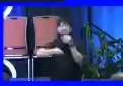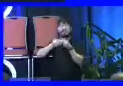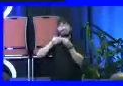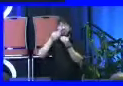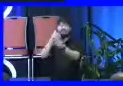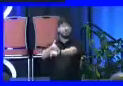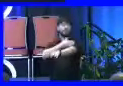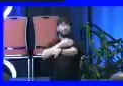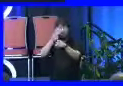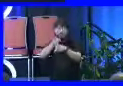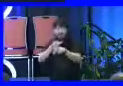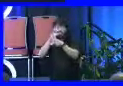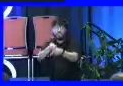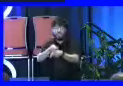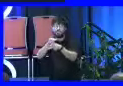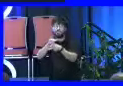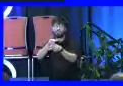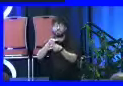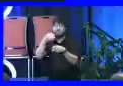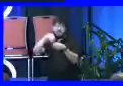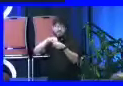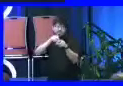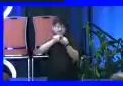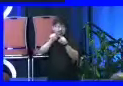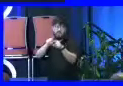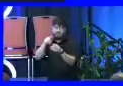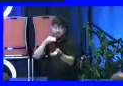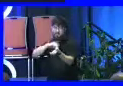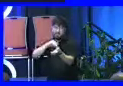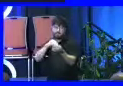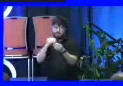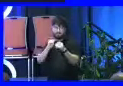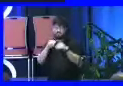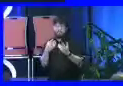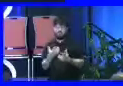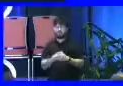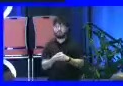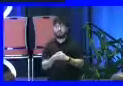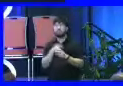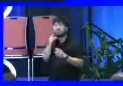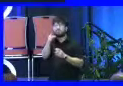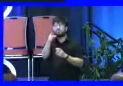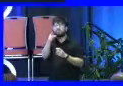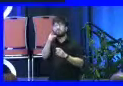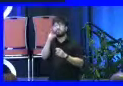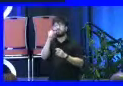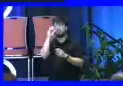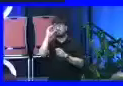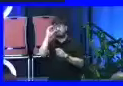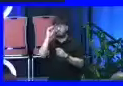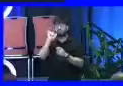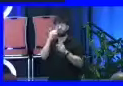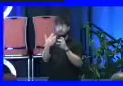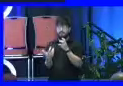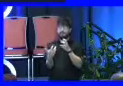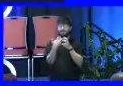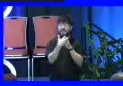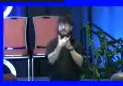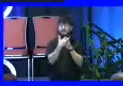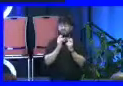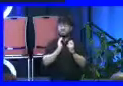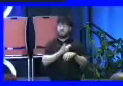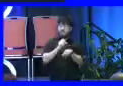care transitions across provider types. And several of you have matched, are matching, or